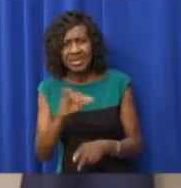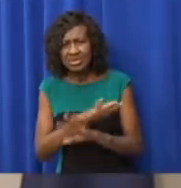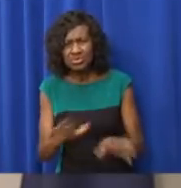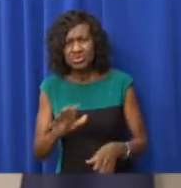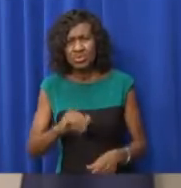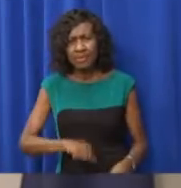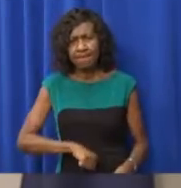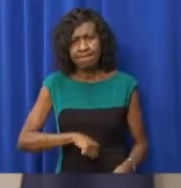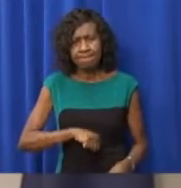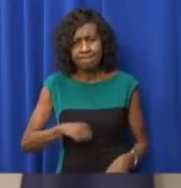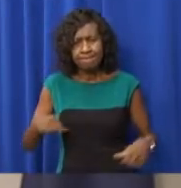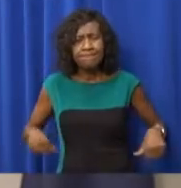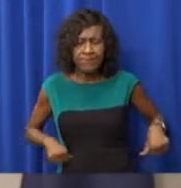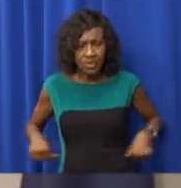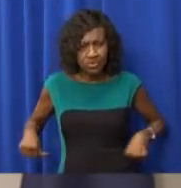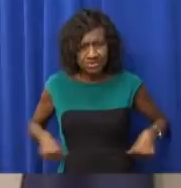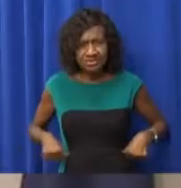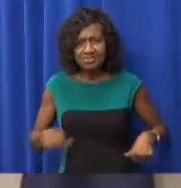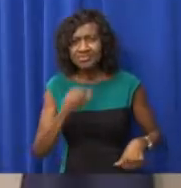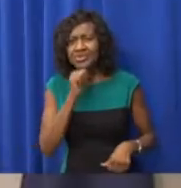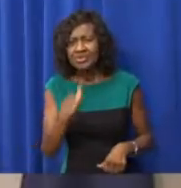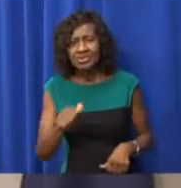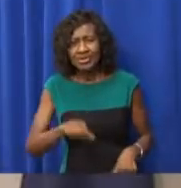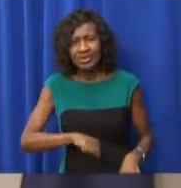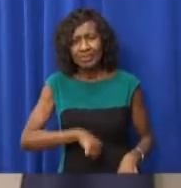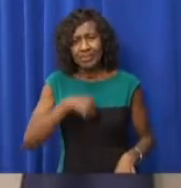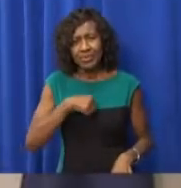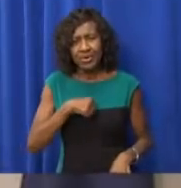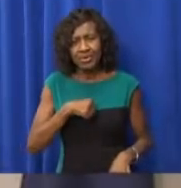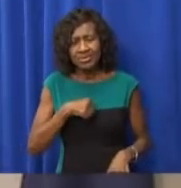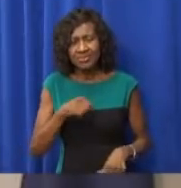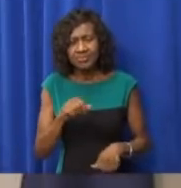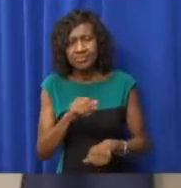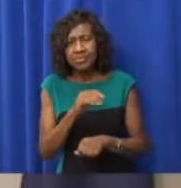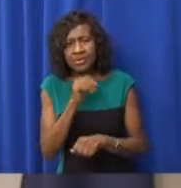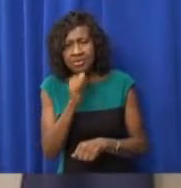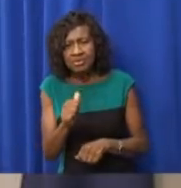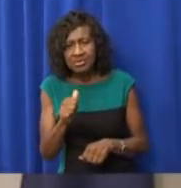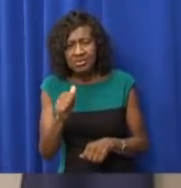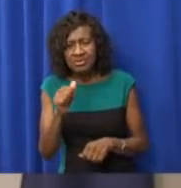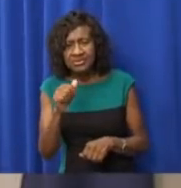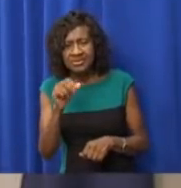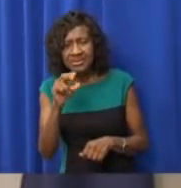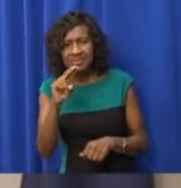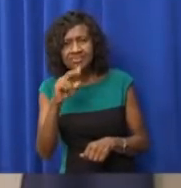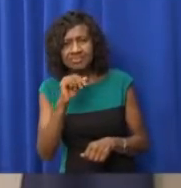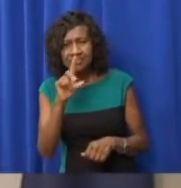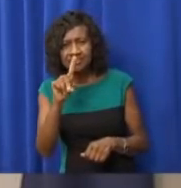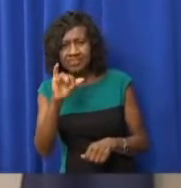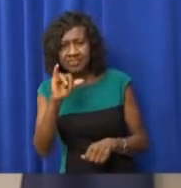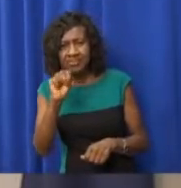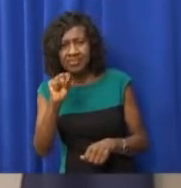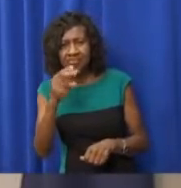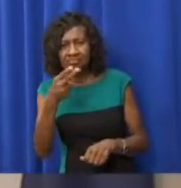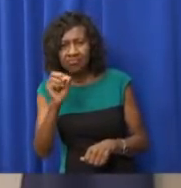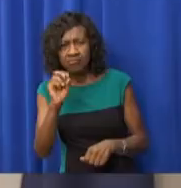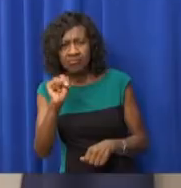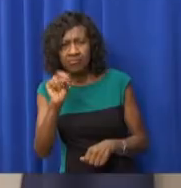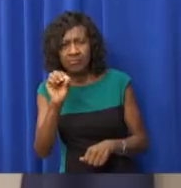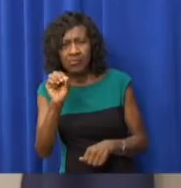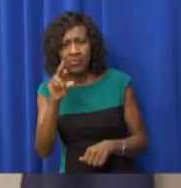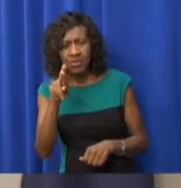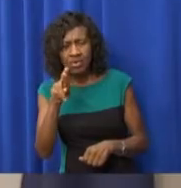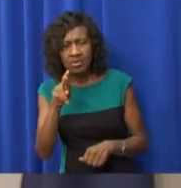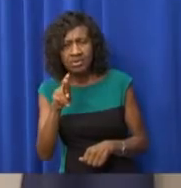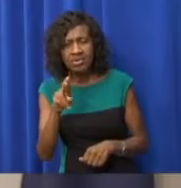It is not proud. It does not dishonor others. It is not self-seeking. It is not